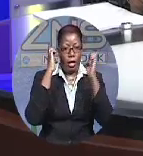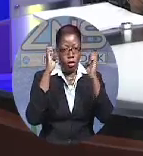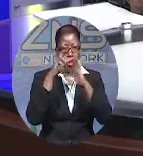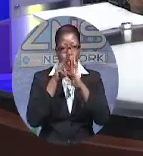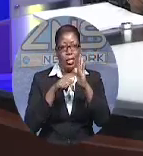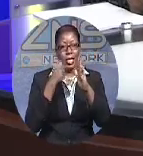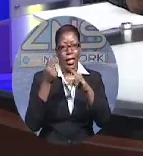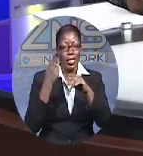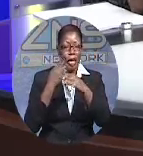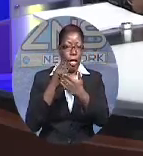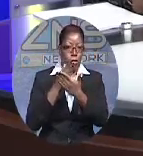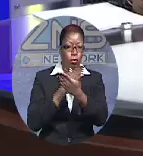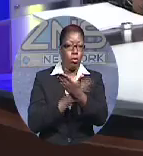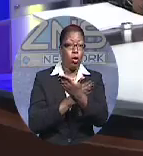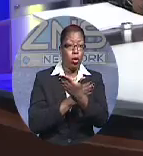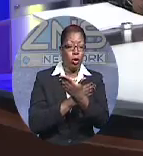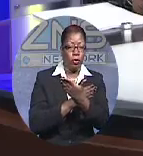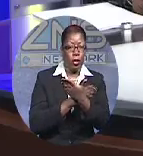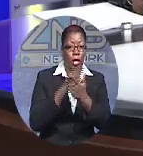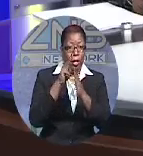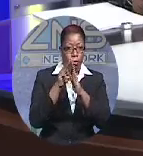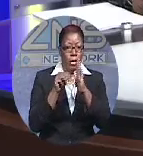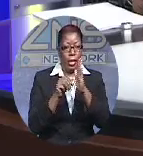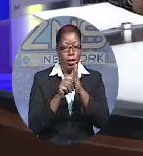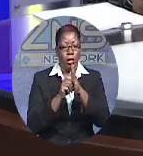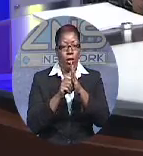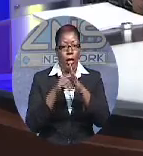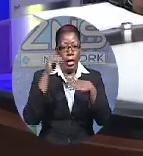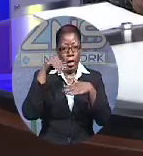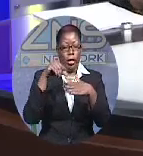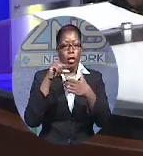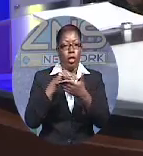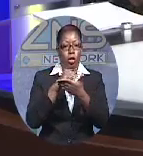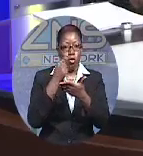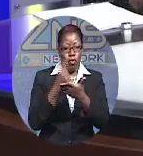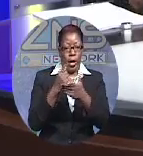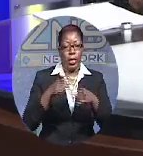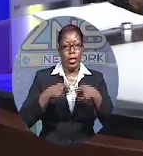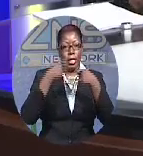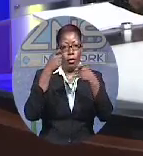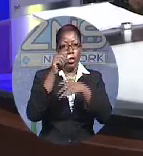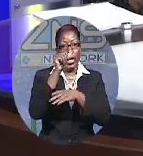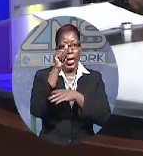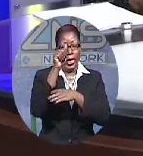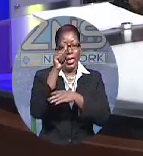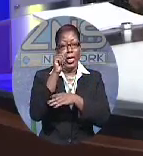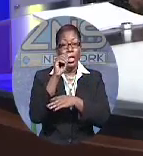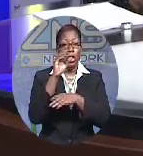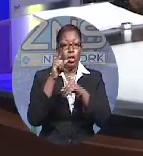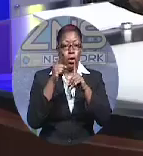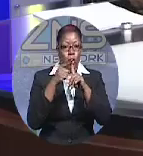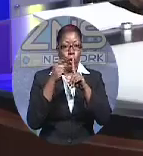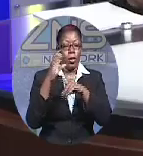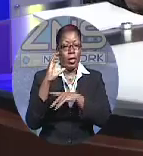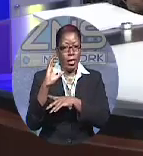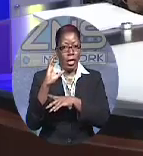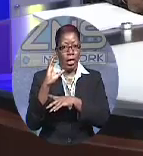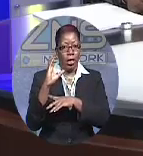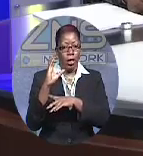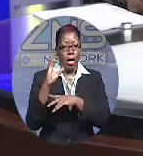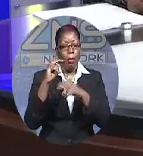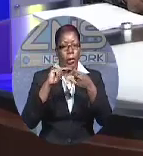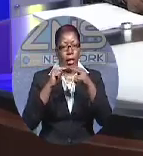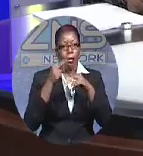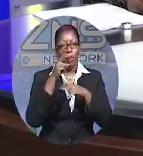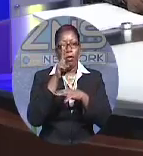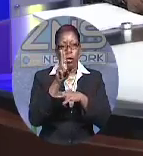an improvement noted in the number of grades awarded at A to C. However, he noted that the number of U grades below